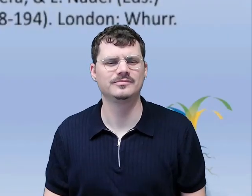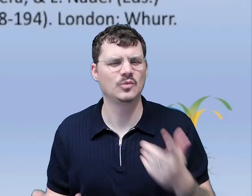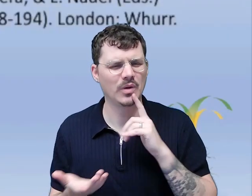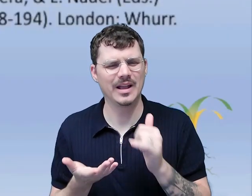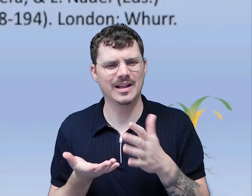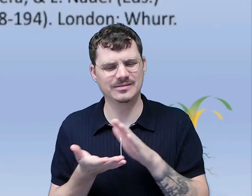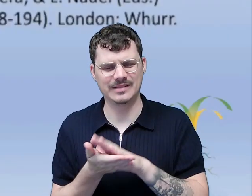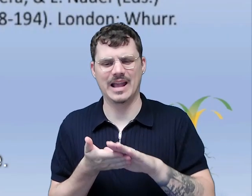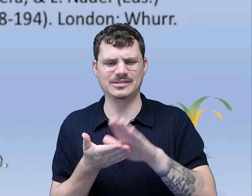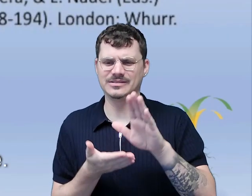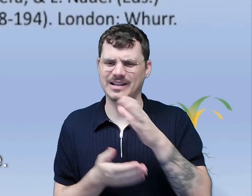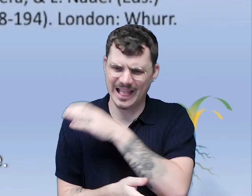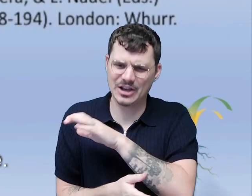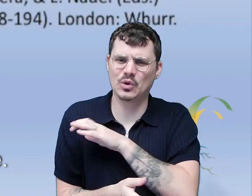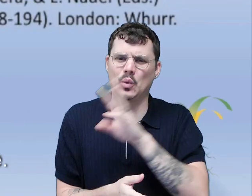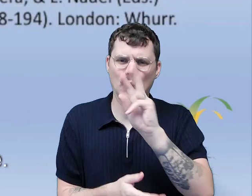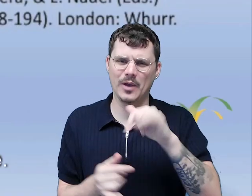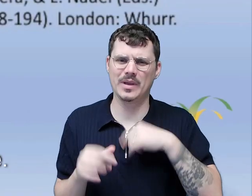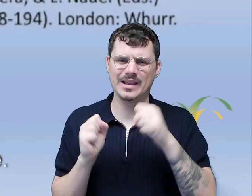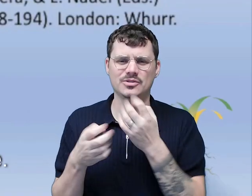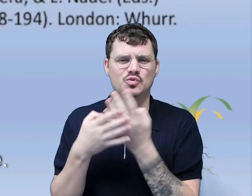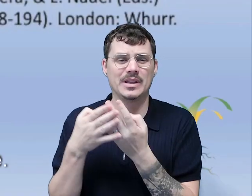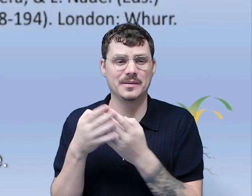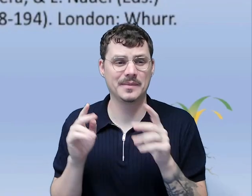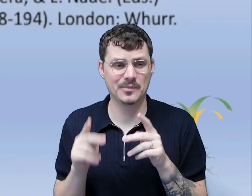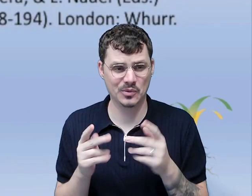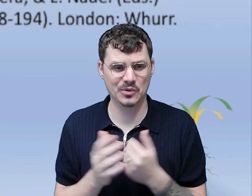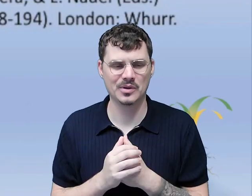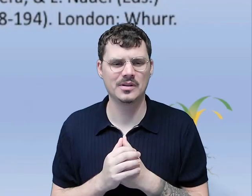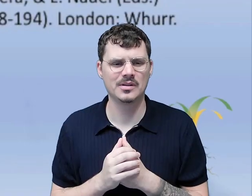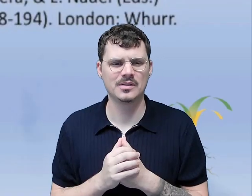Such a nice clinical way to screen people.